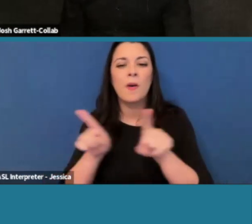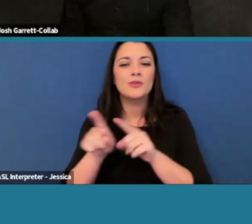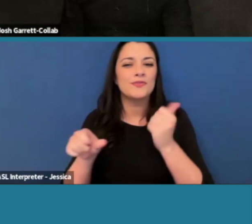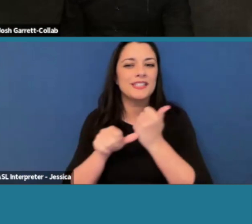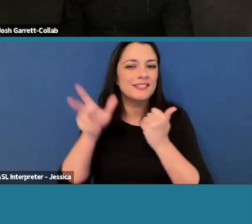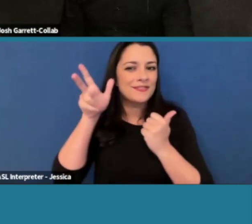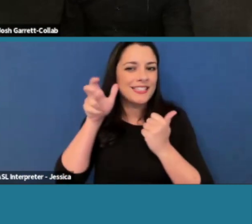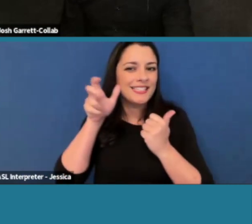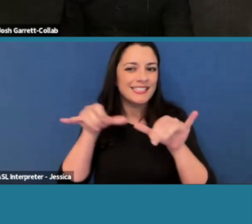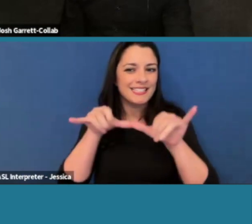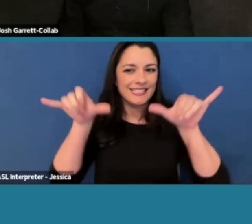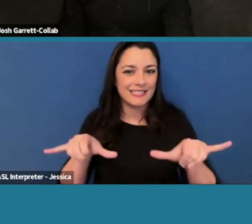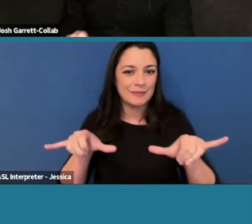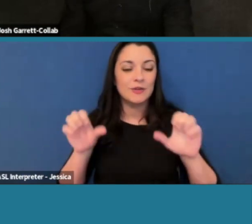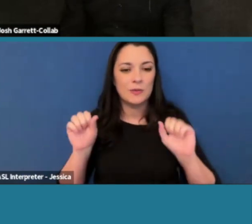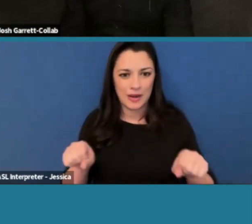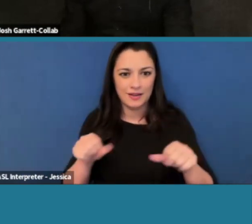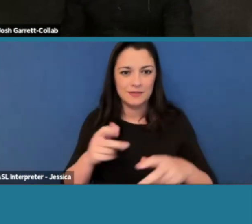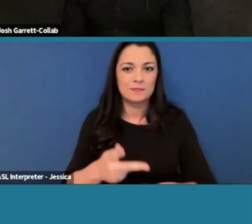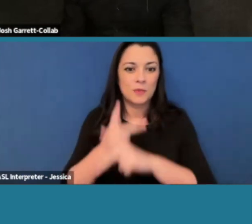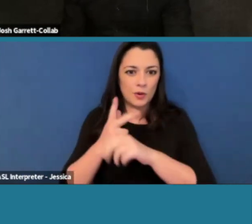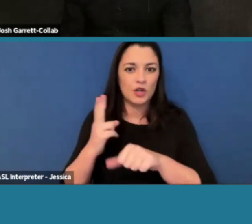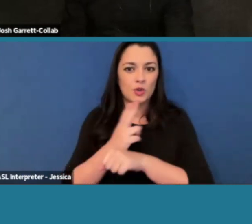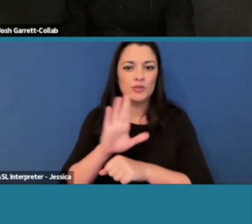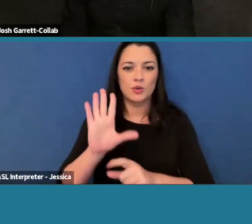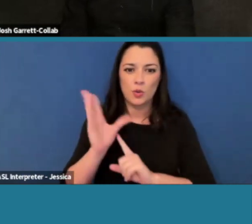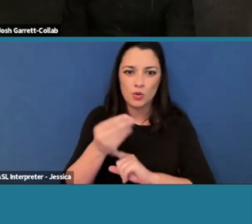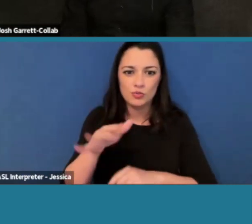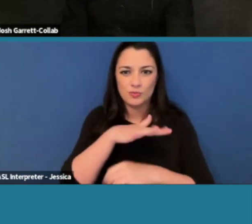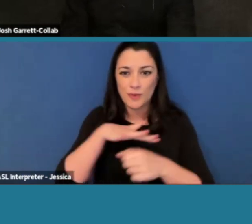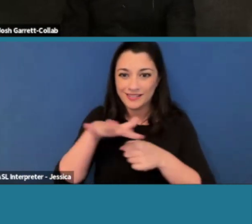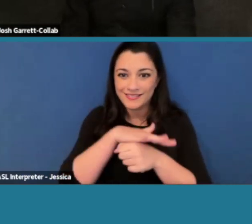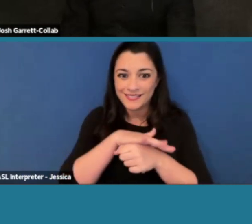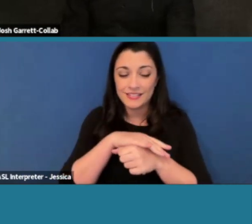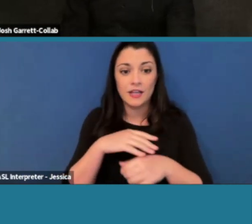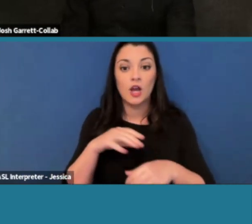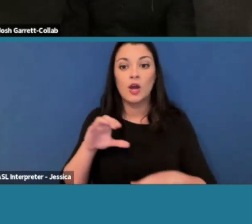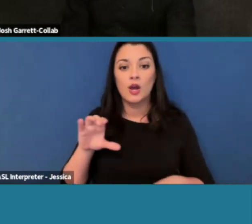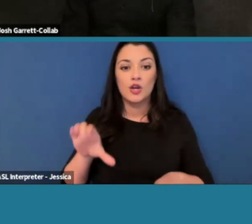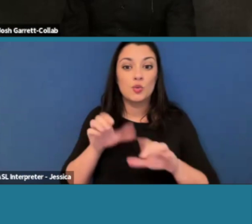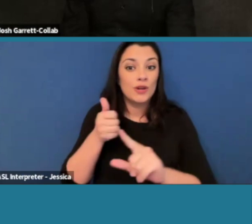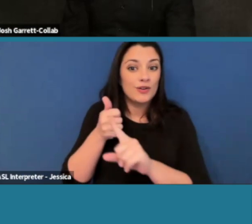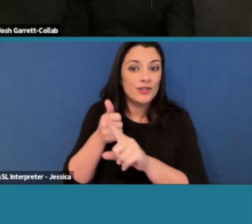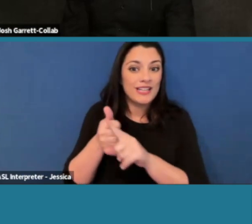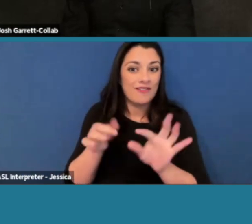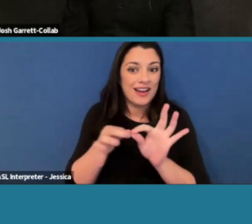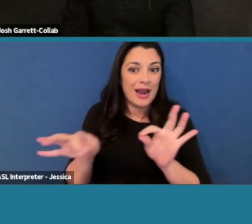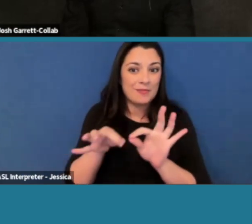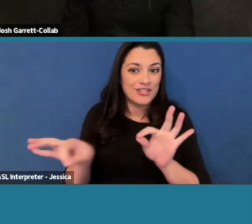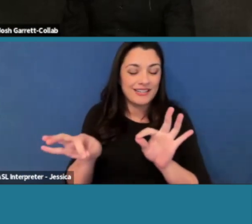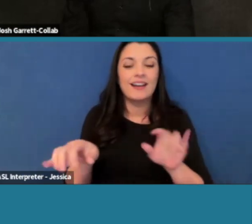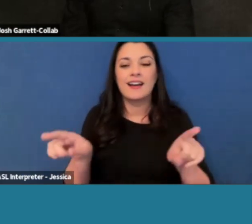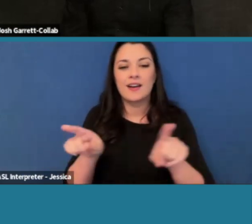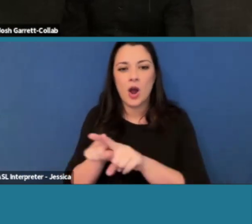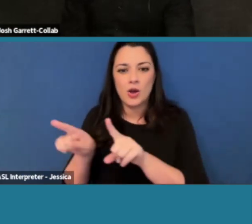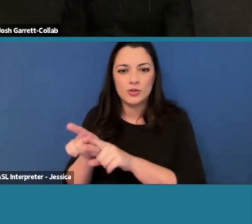systems that are able to be checked out and utilized in your cultural spaces. Do-it-yourself captioning equipment, as well as portable